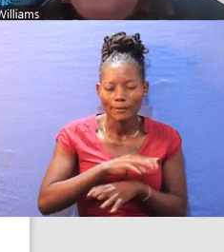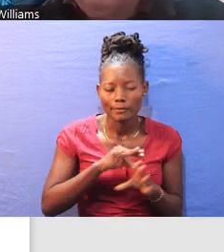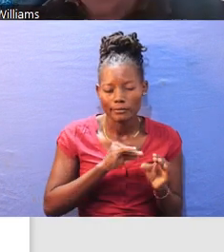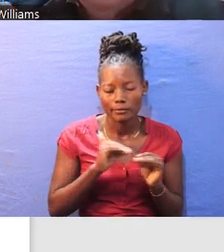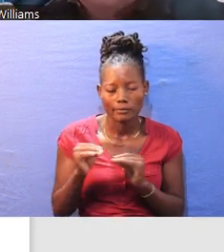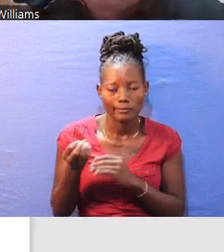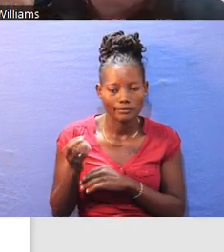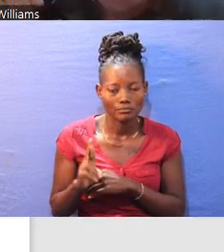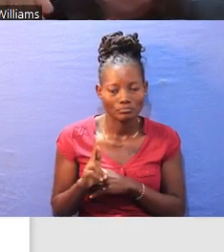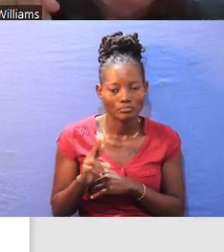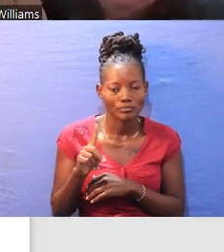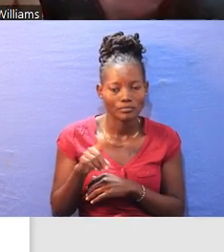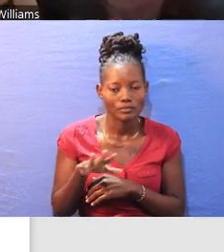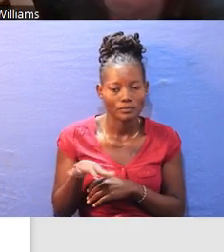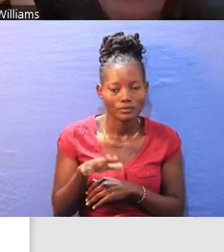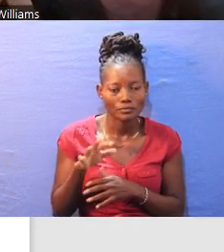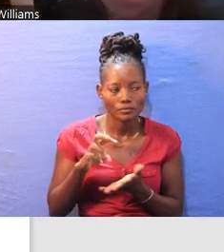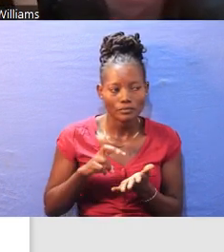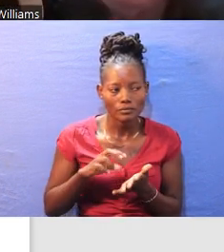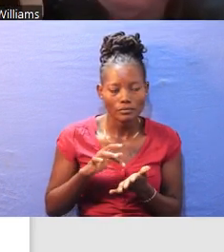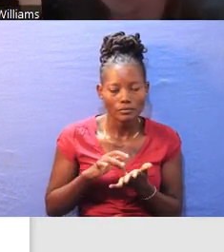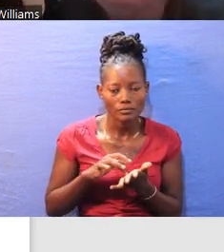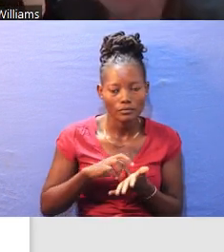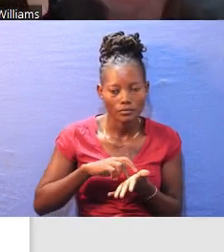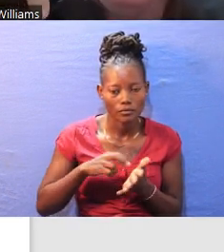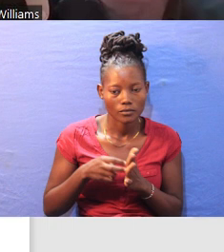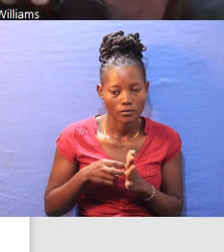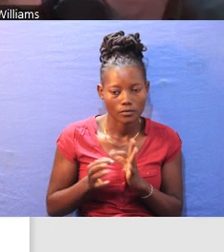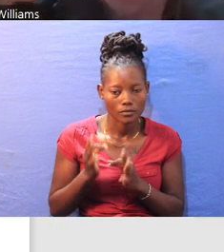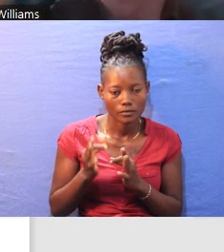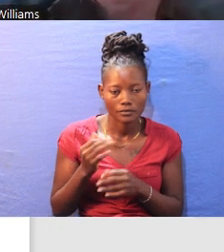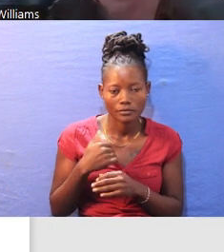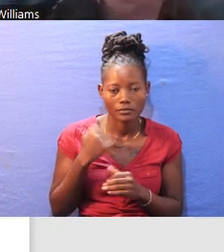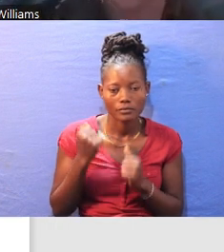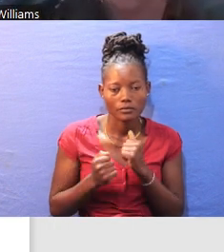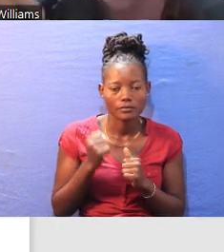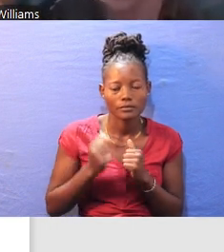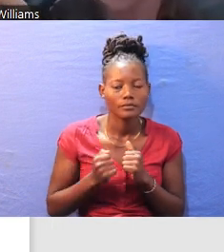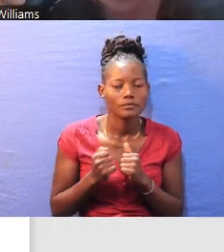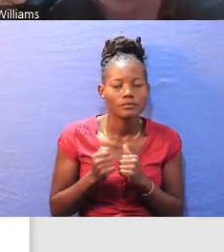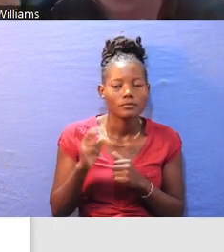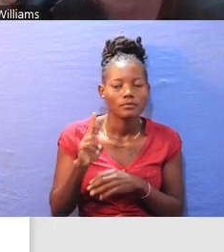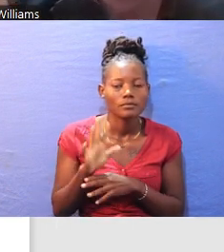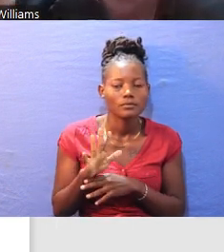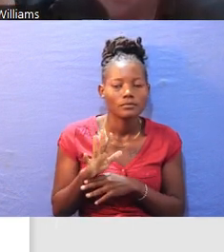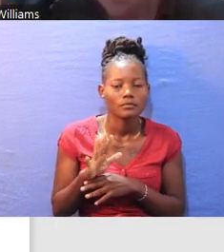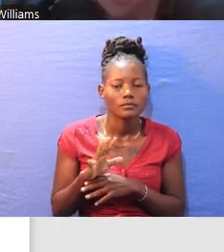one day to travel over that point, I'm going to have a long ground contact time. If I'm running